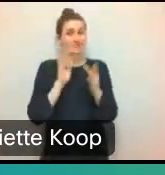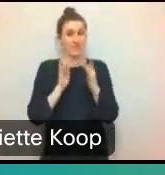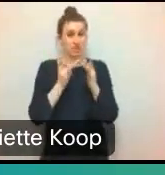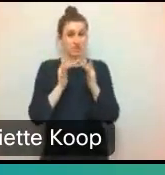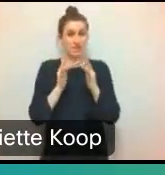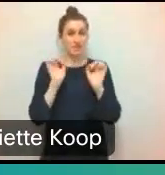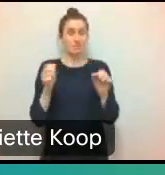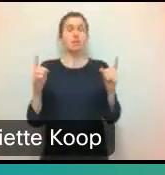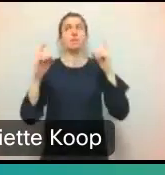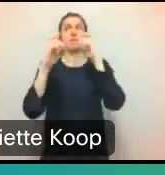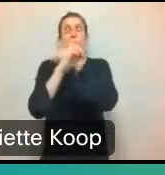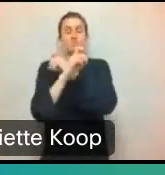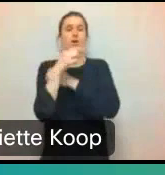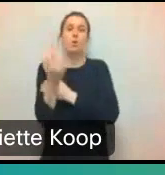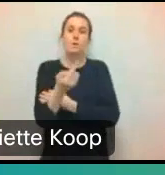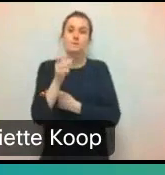we're always constructing